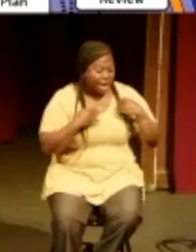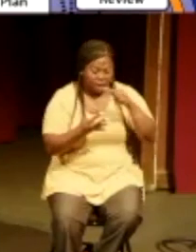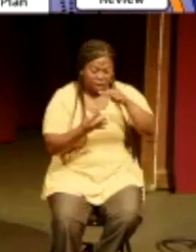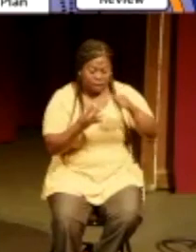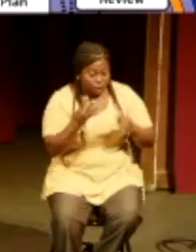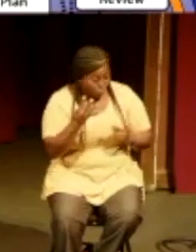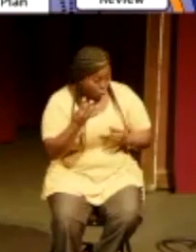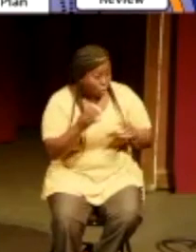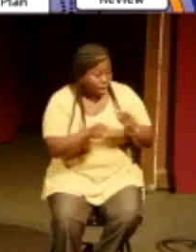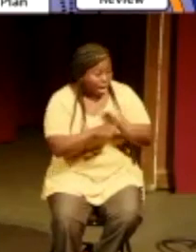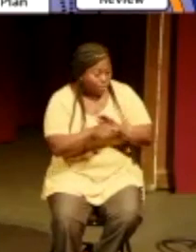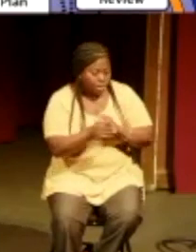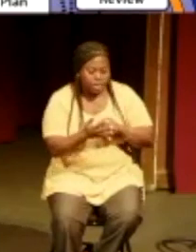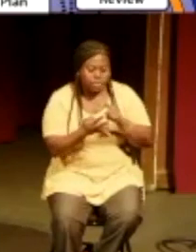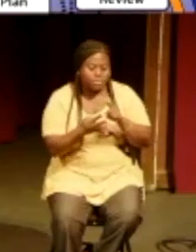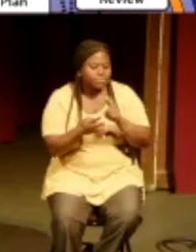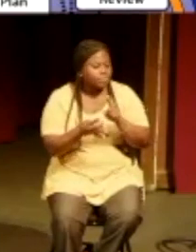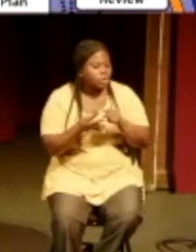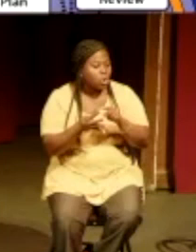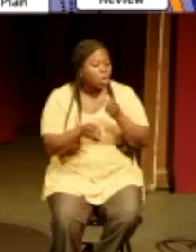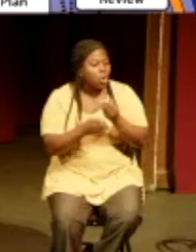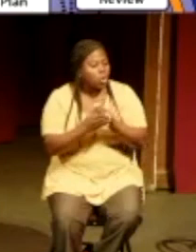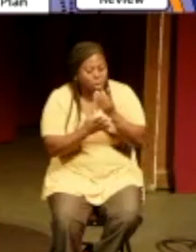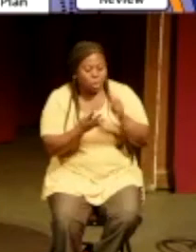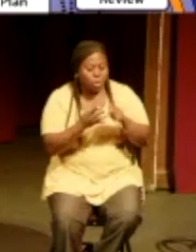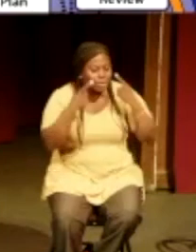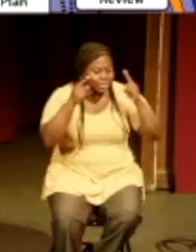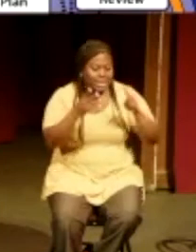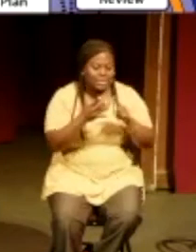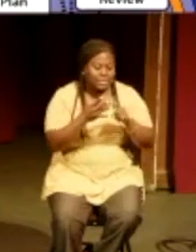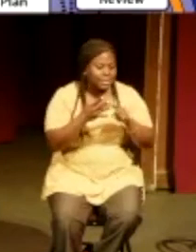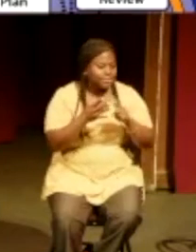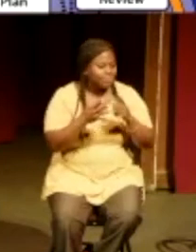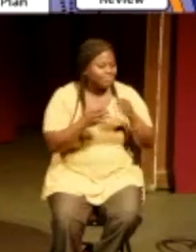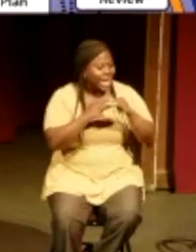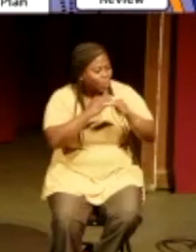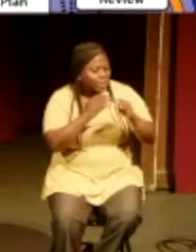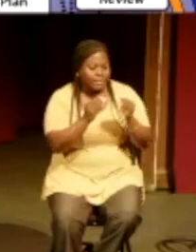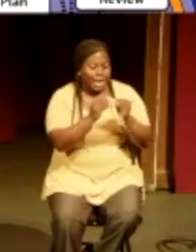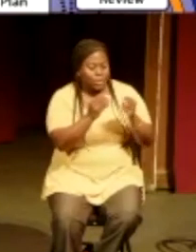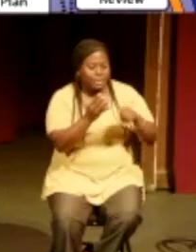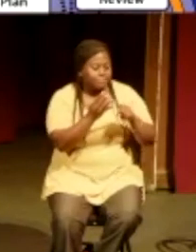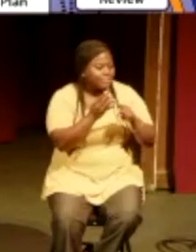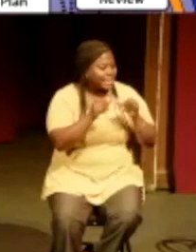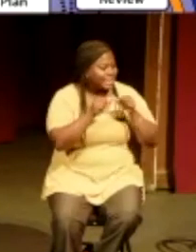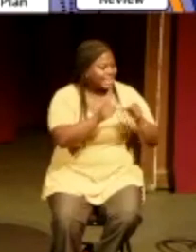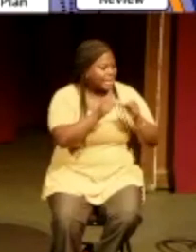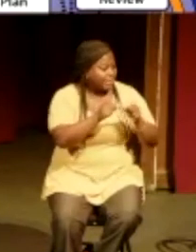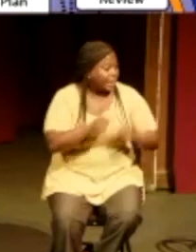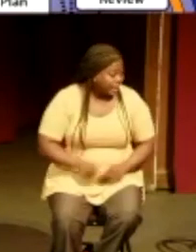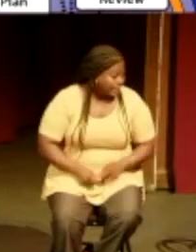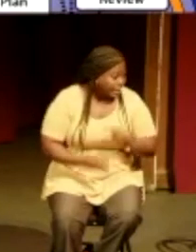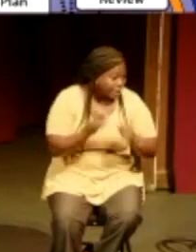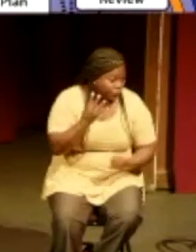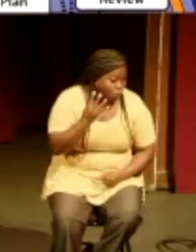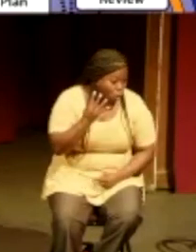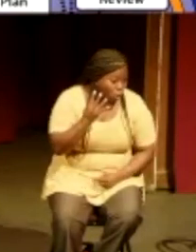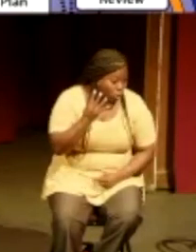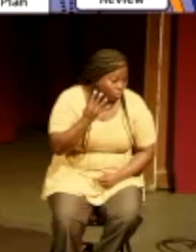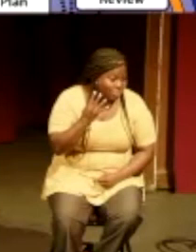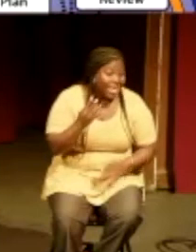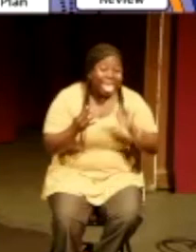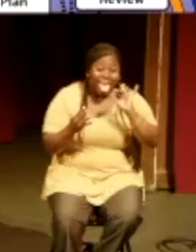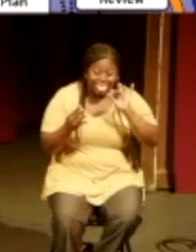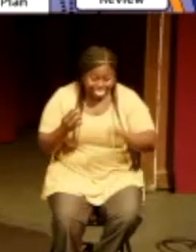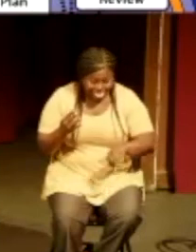Remember, growth, success, equity, and sustainability. That, in turn, drives our strategic plan, which